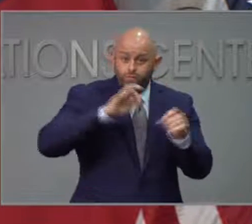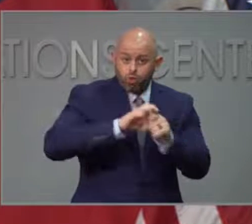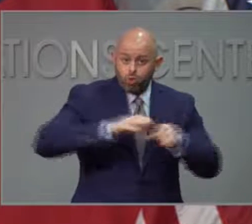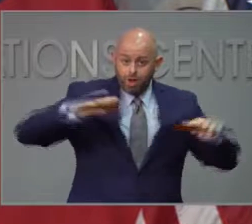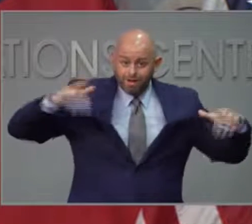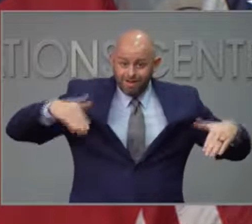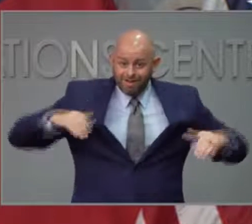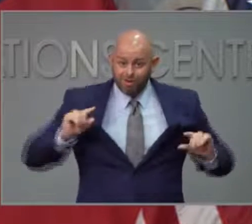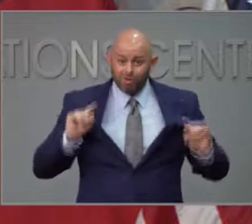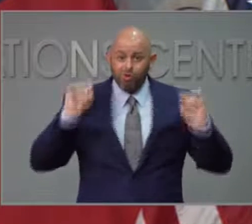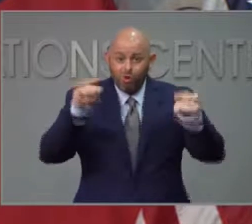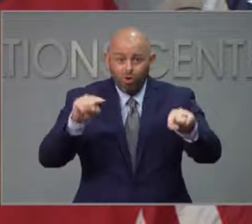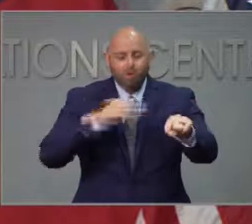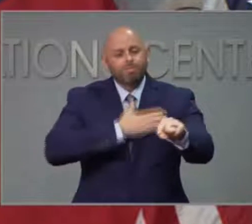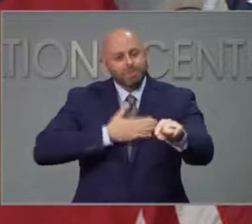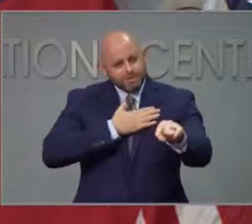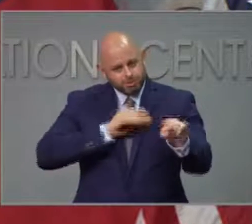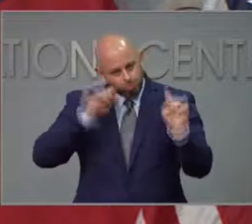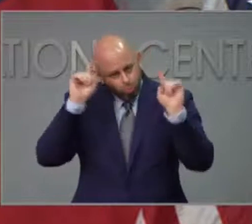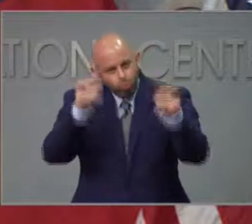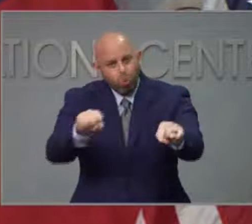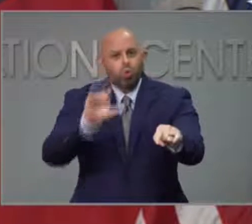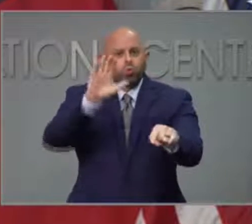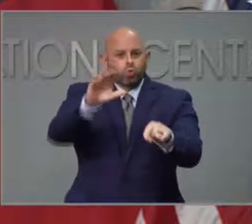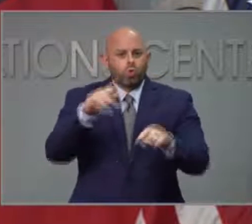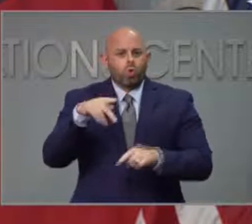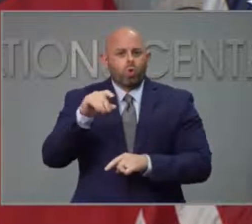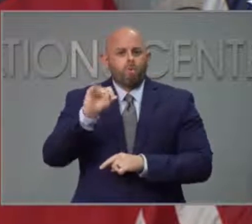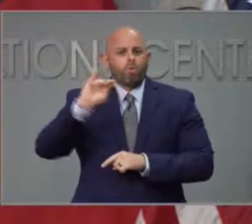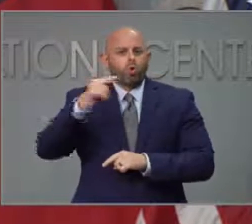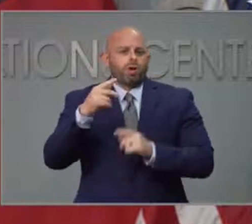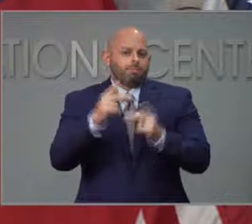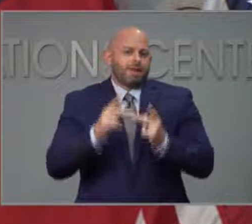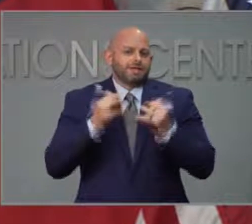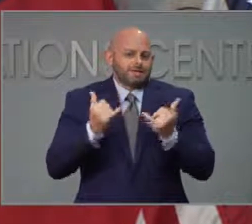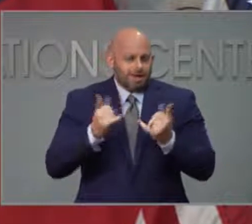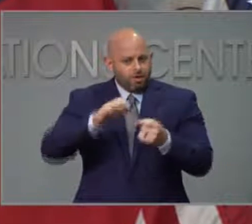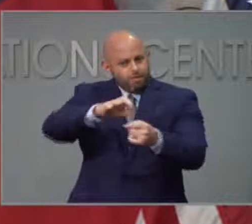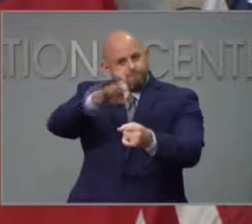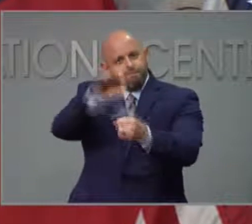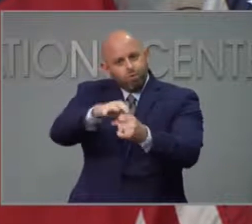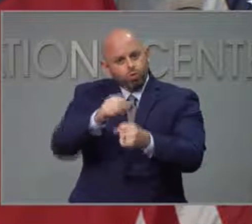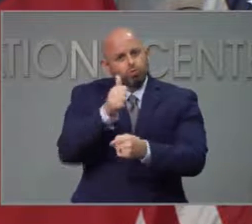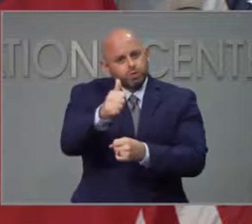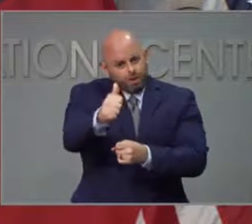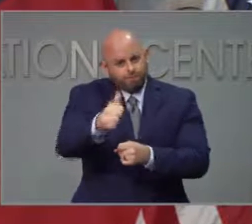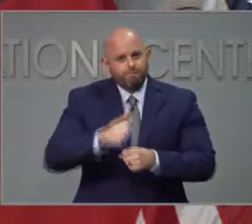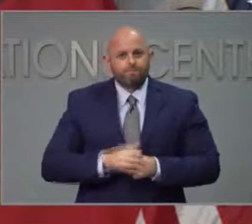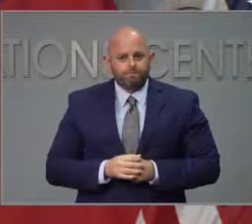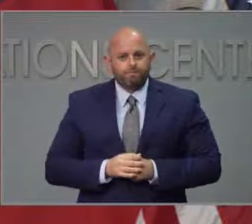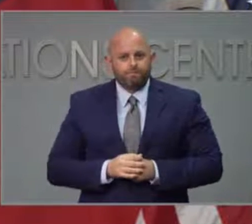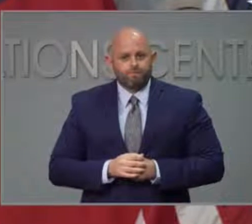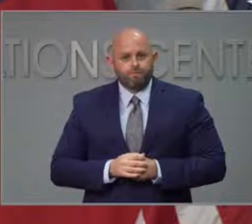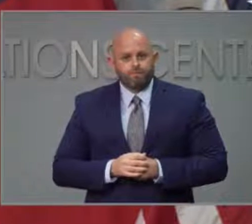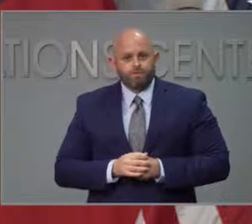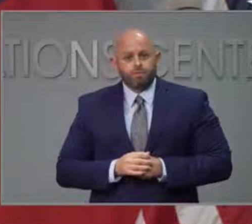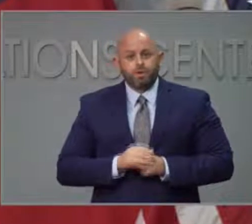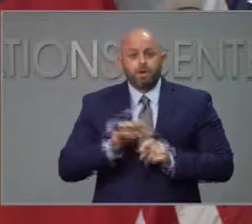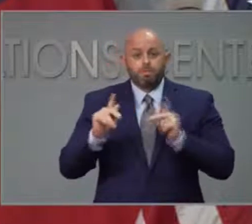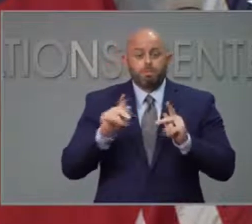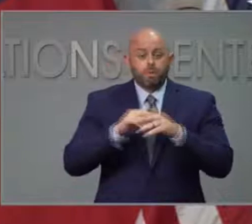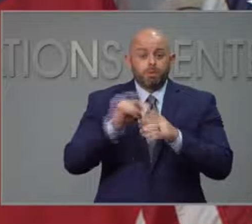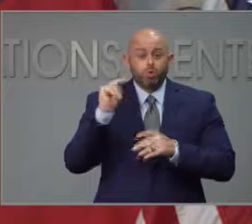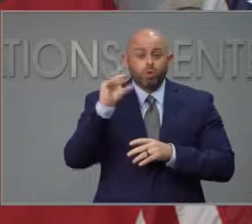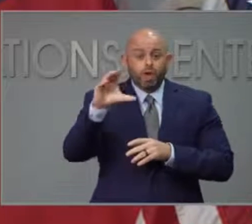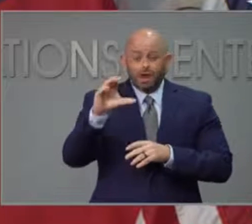ballot to go to their assigned polling place today and make their voices heard. North Carolinians turned out